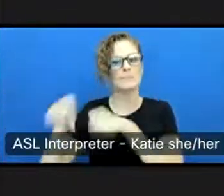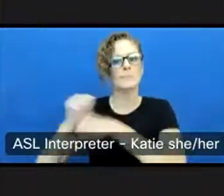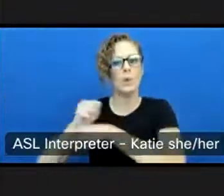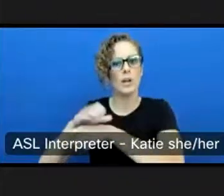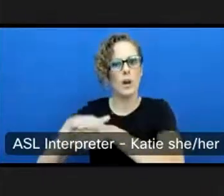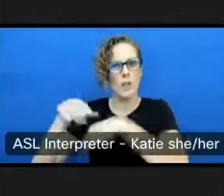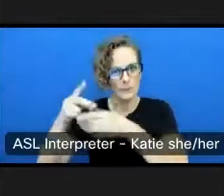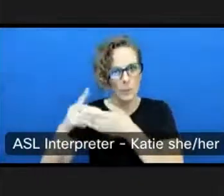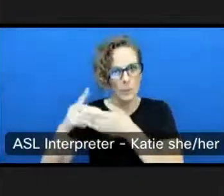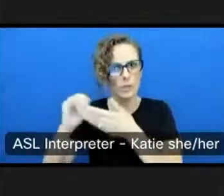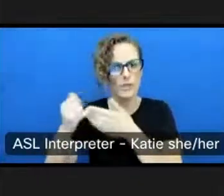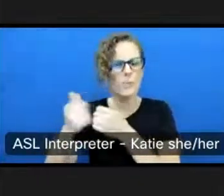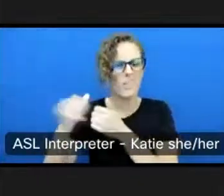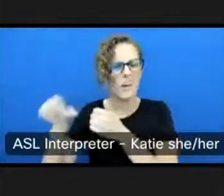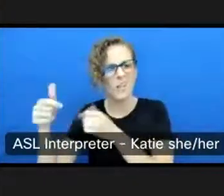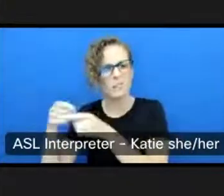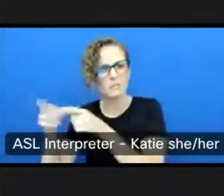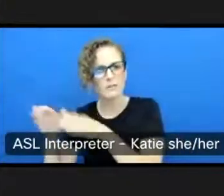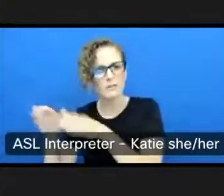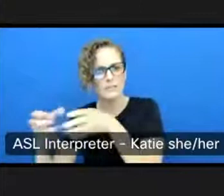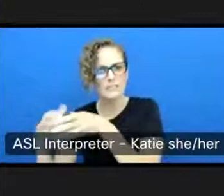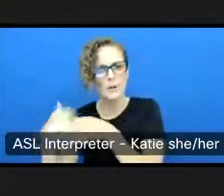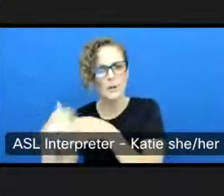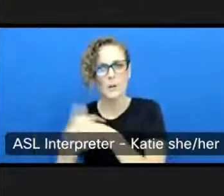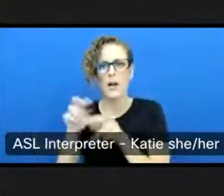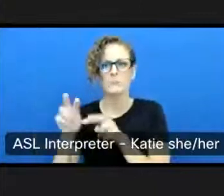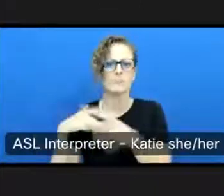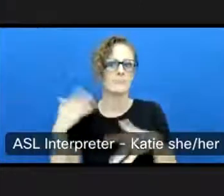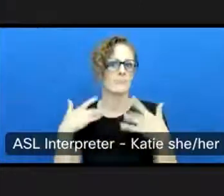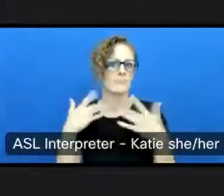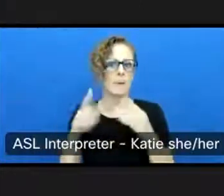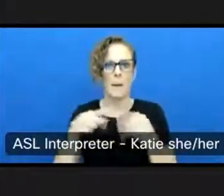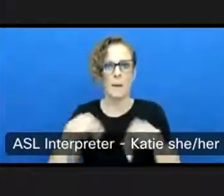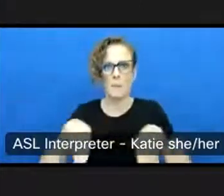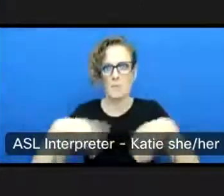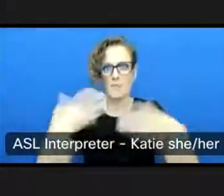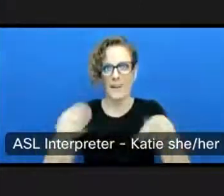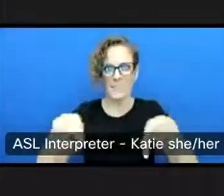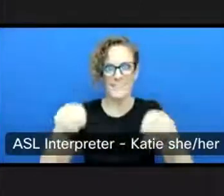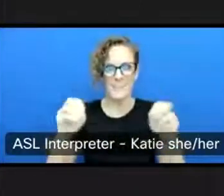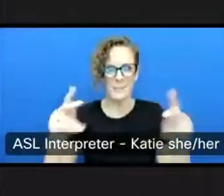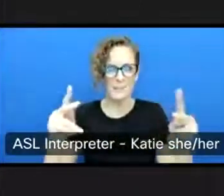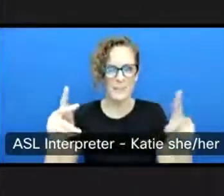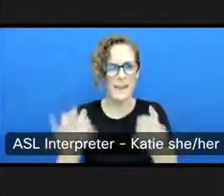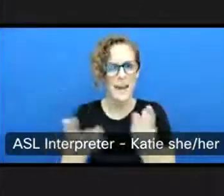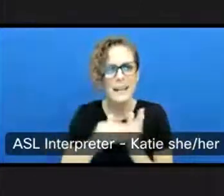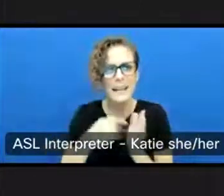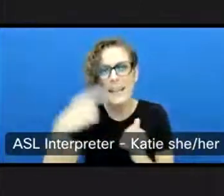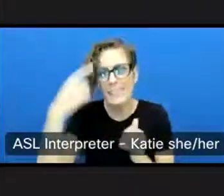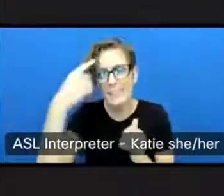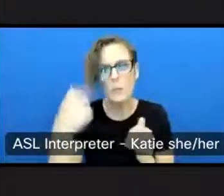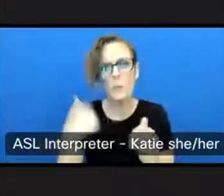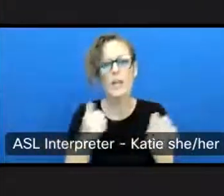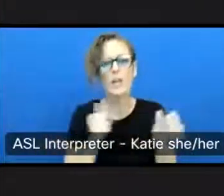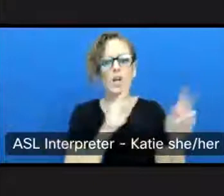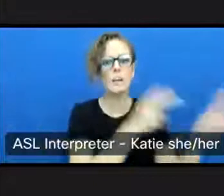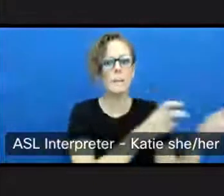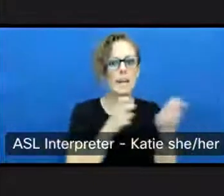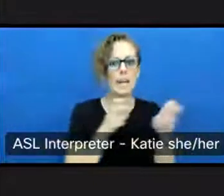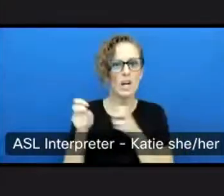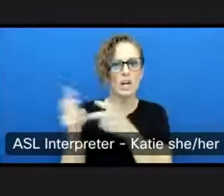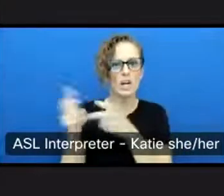right now, when we are desperately trying to get individuals into day programs, being able to have their needs met and work through